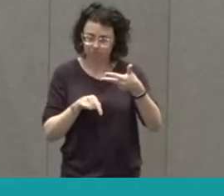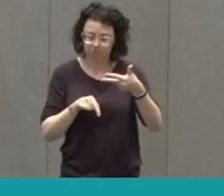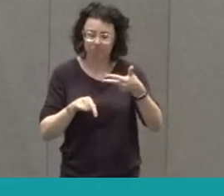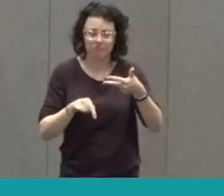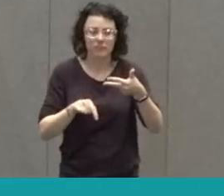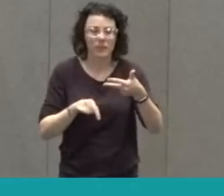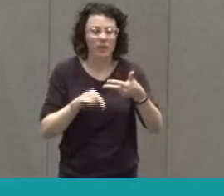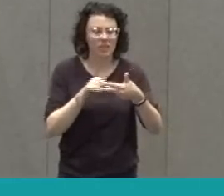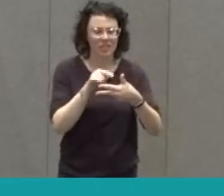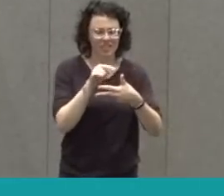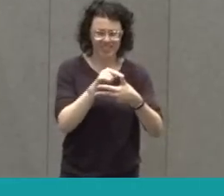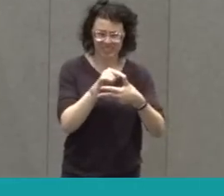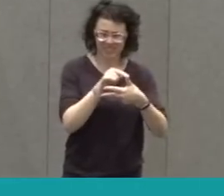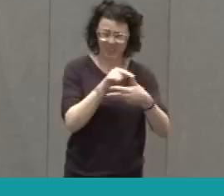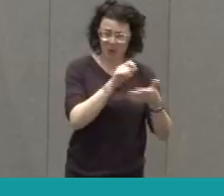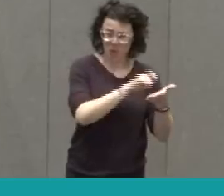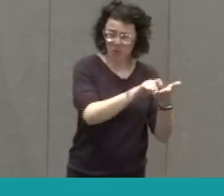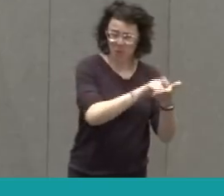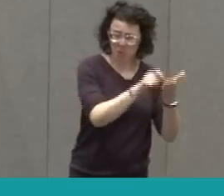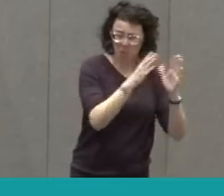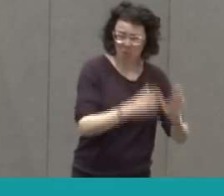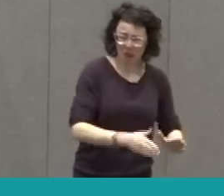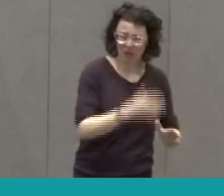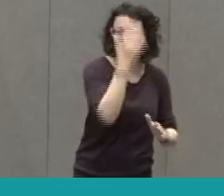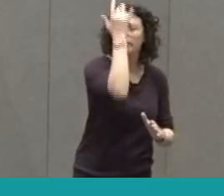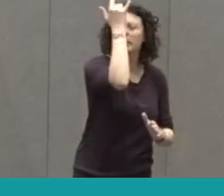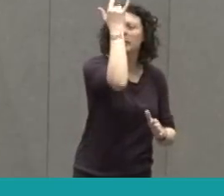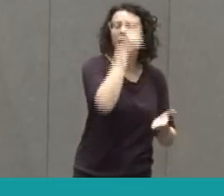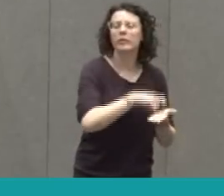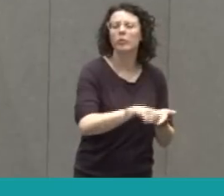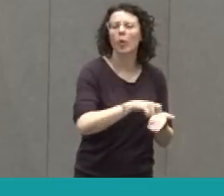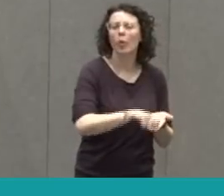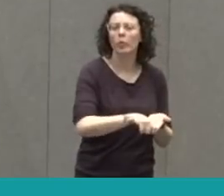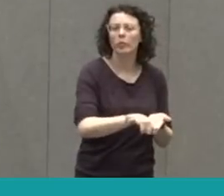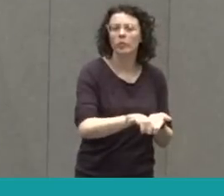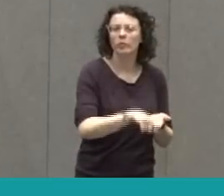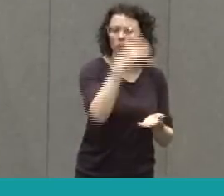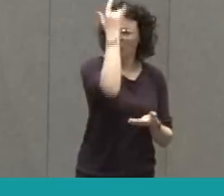Why do you think the author wrote this book? Why is she telling us this story?